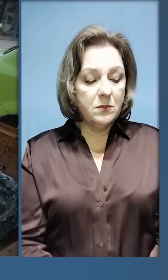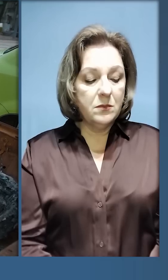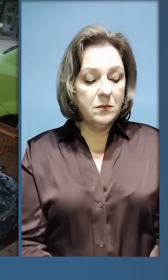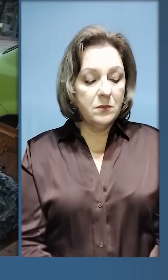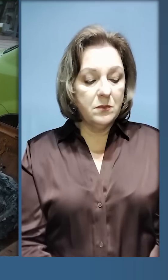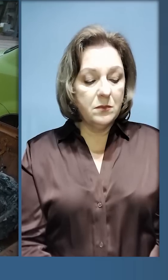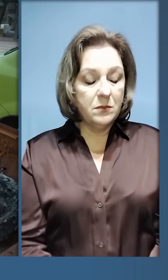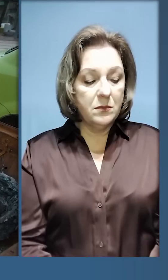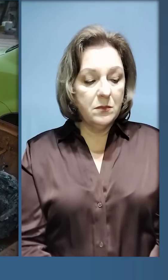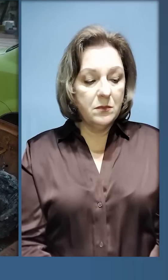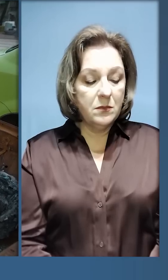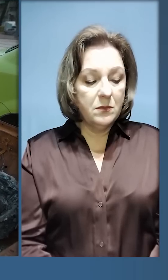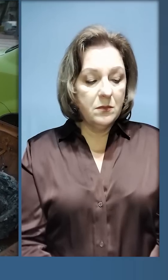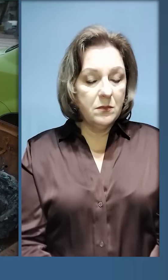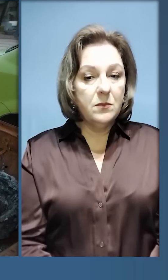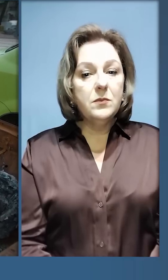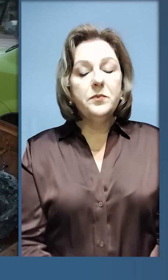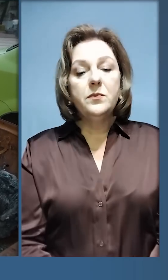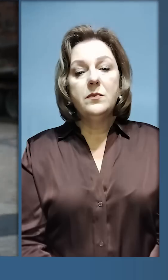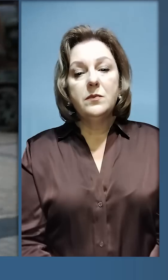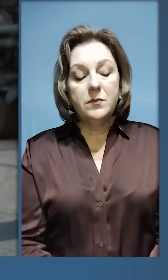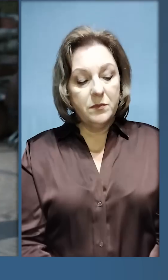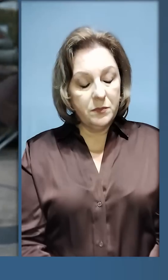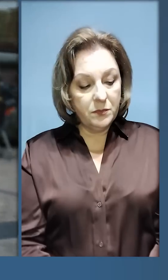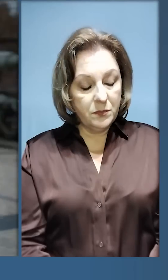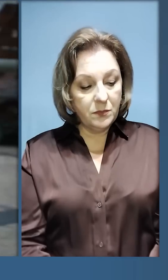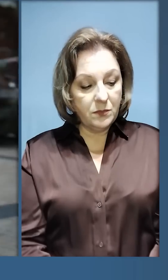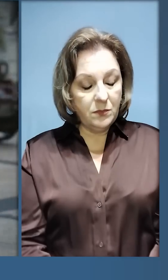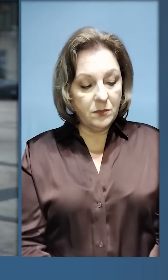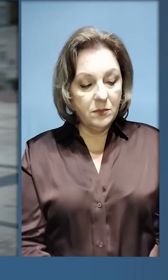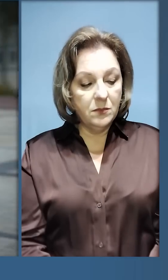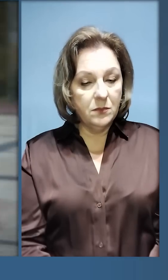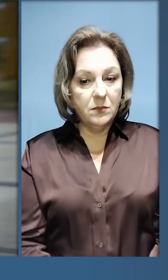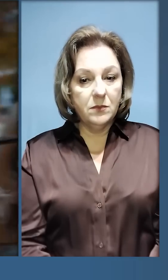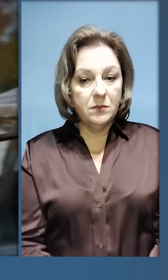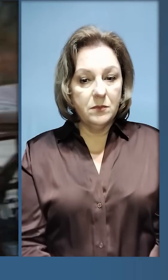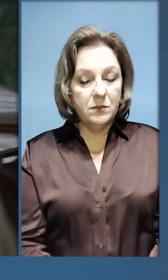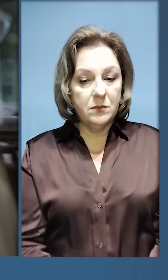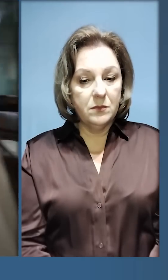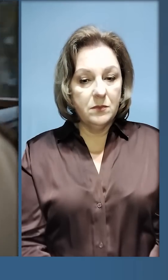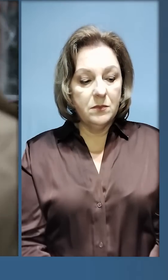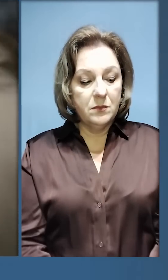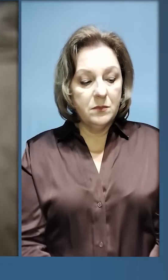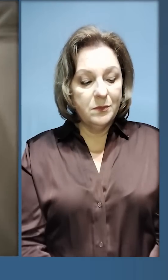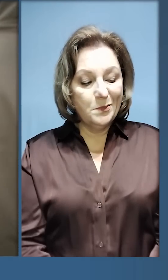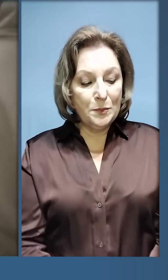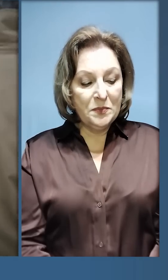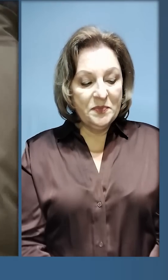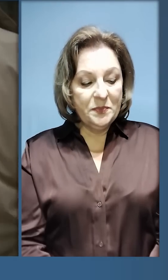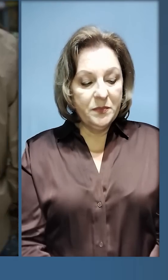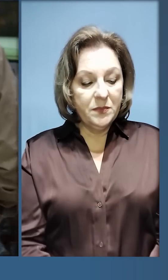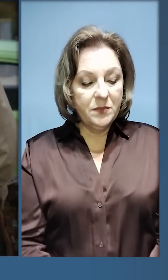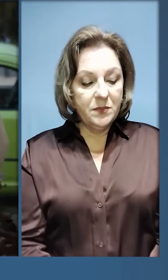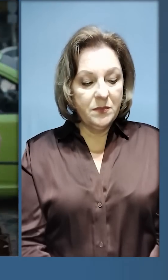you know. A lot of people died during evacuation process. People want to find peace on the other part of the land of Ukraine, and